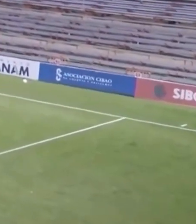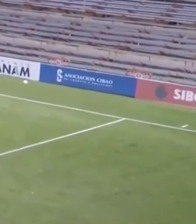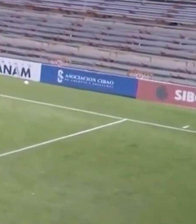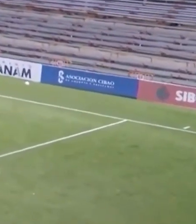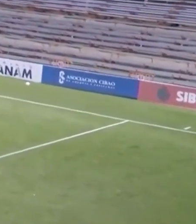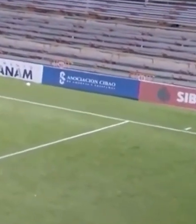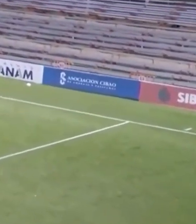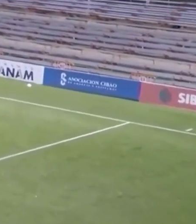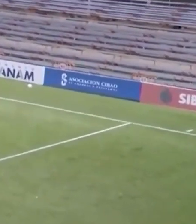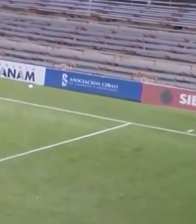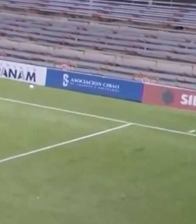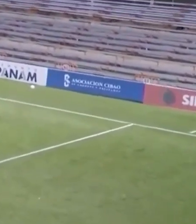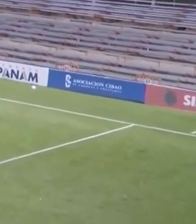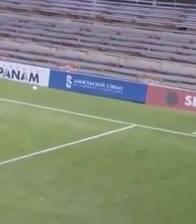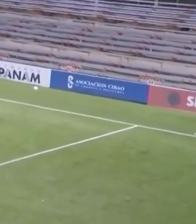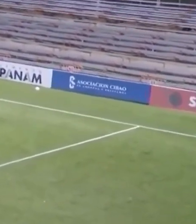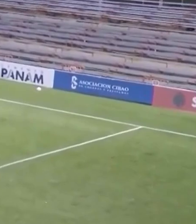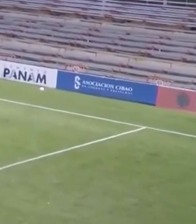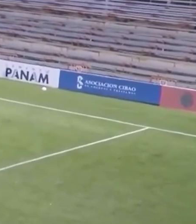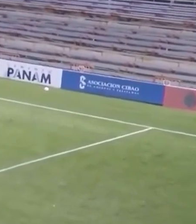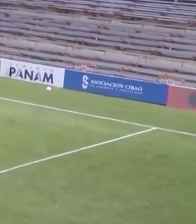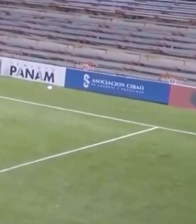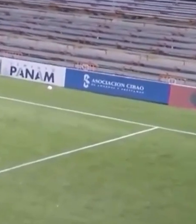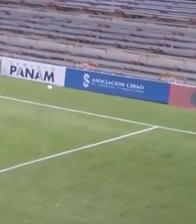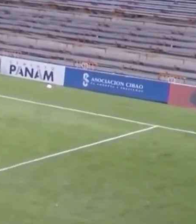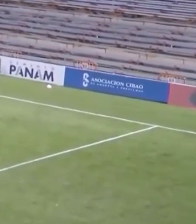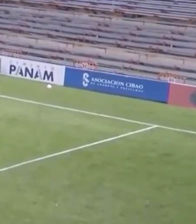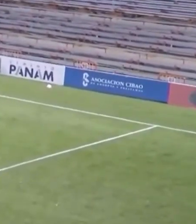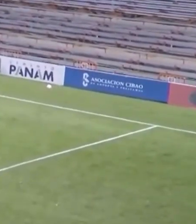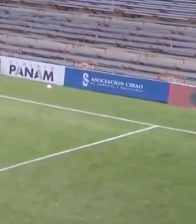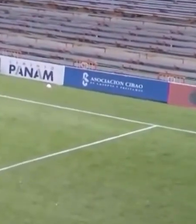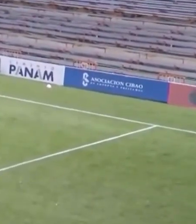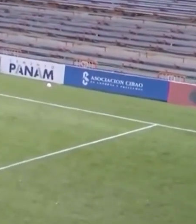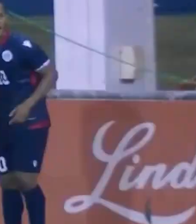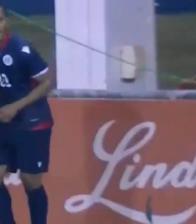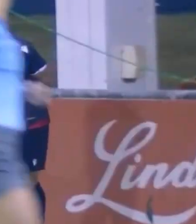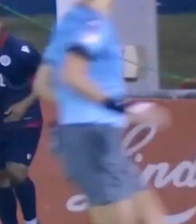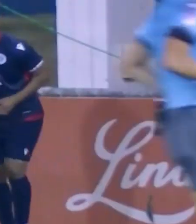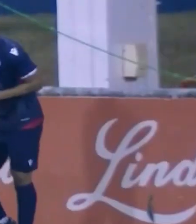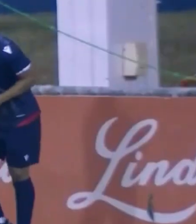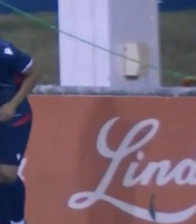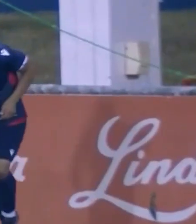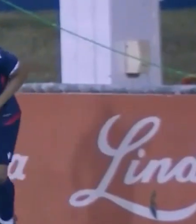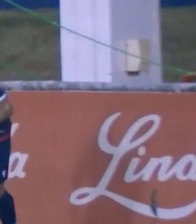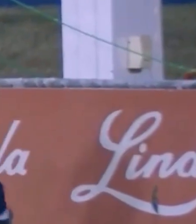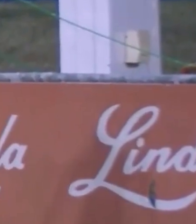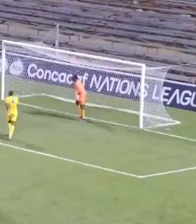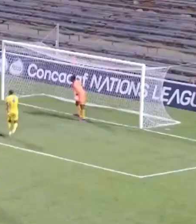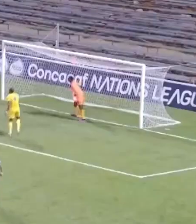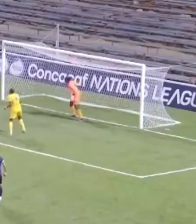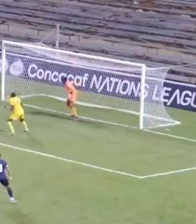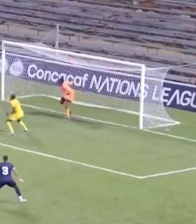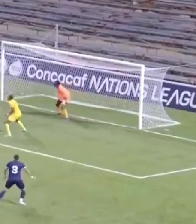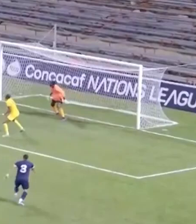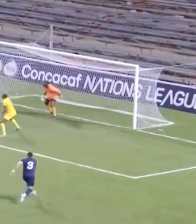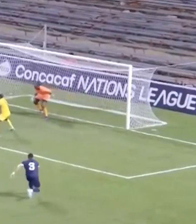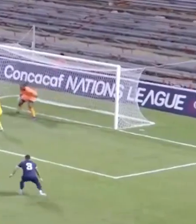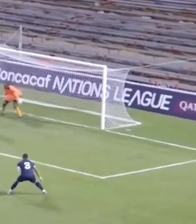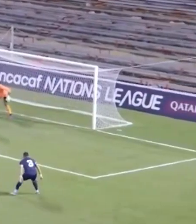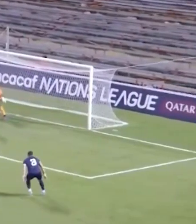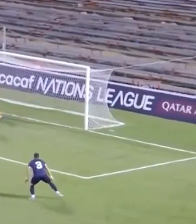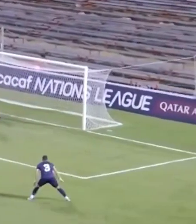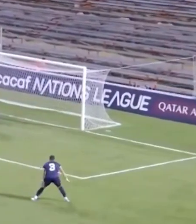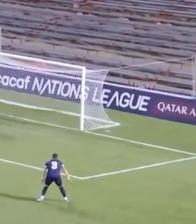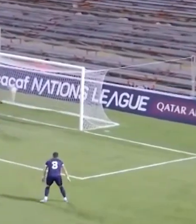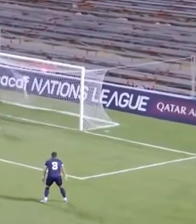so. 3 challenges. He rides and he scores. Stands over this. He'll take it as